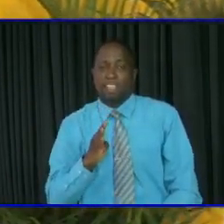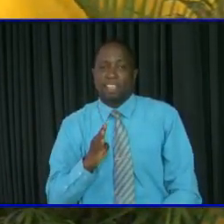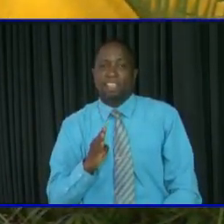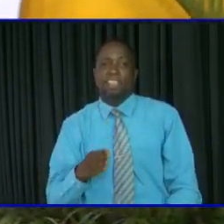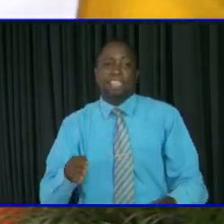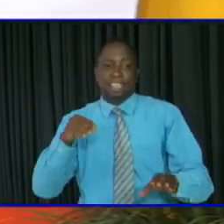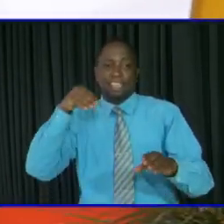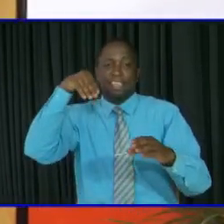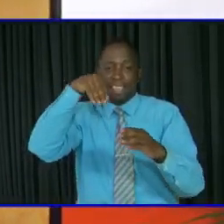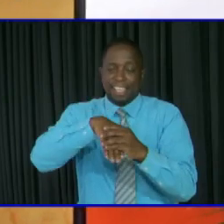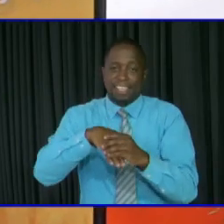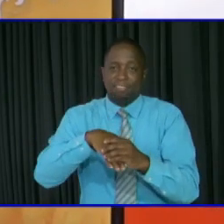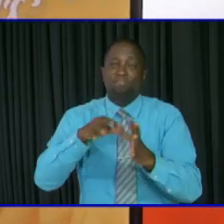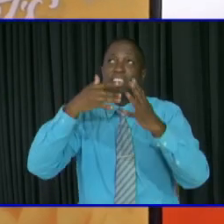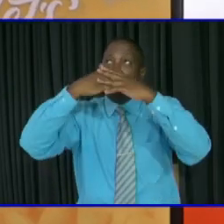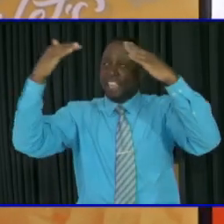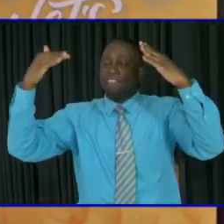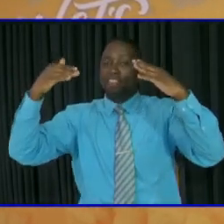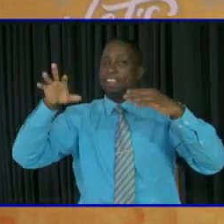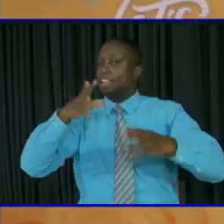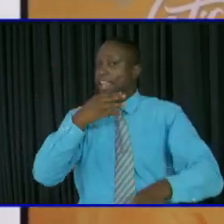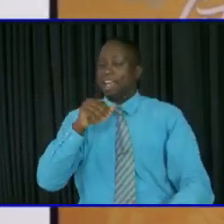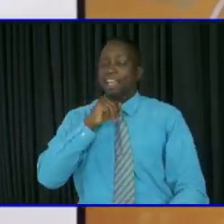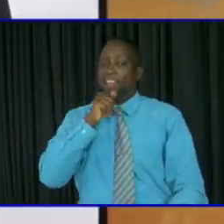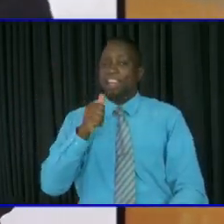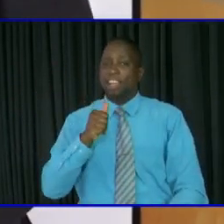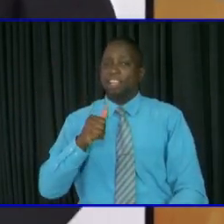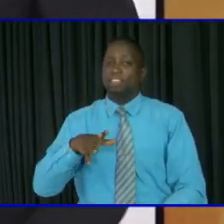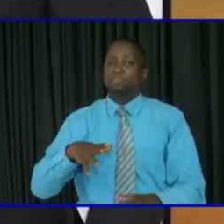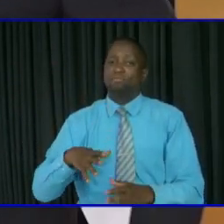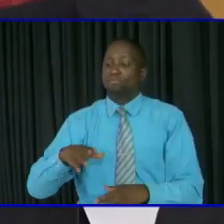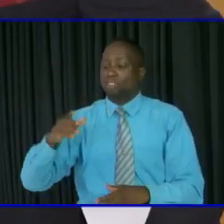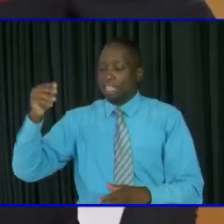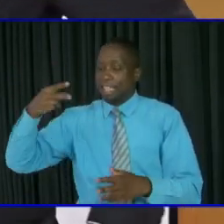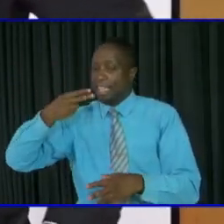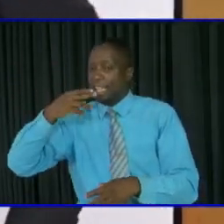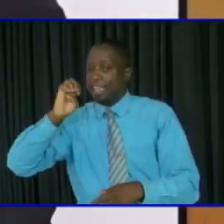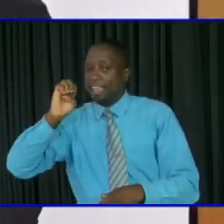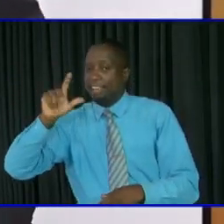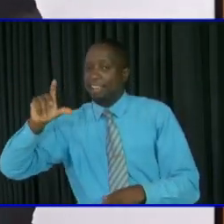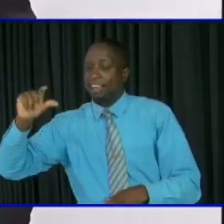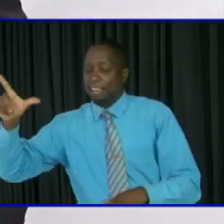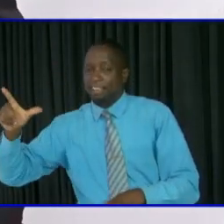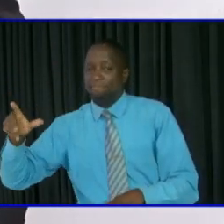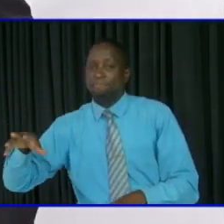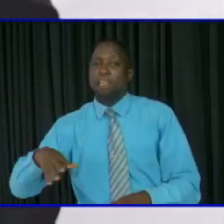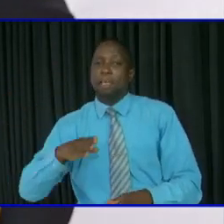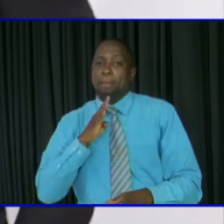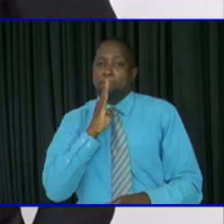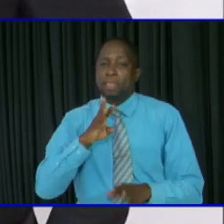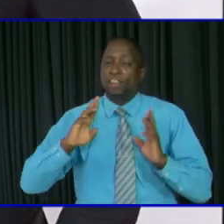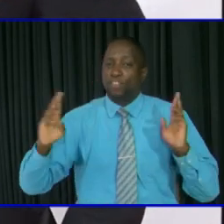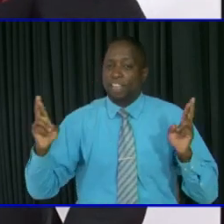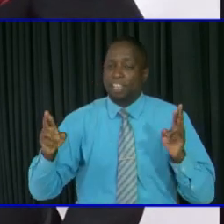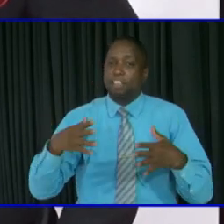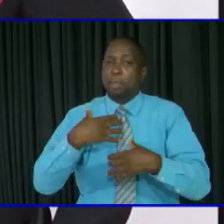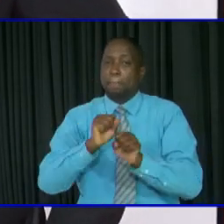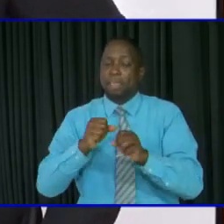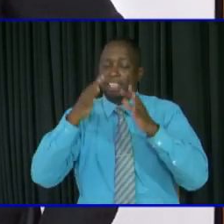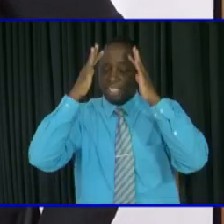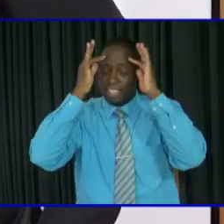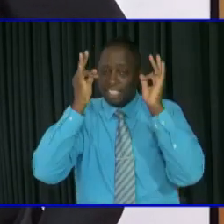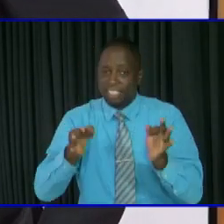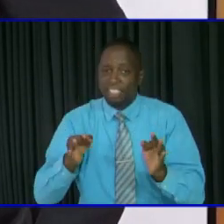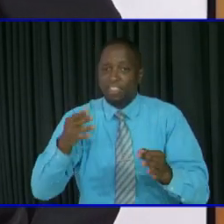out. Be ready to take your stand. Be ready to make your decision for Jesus Christ. And as you make that decision